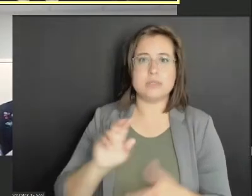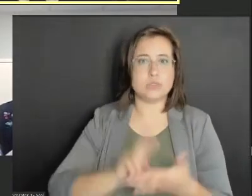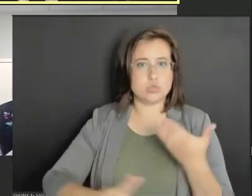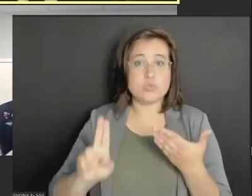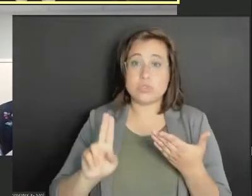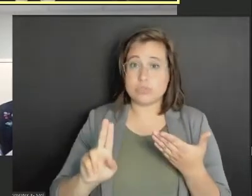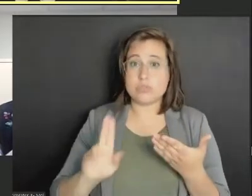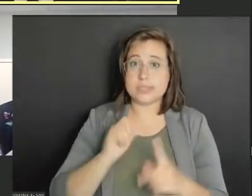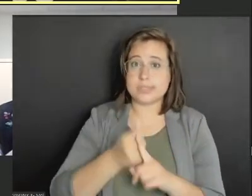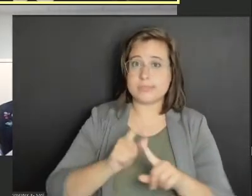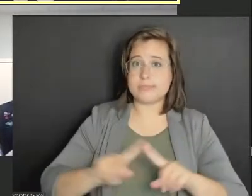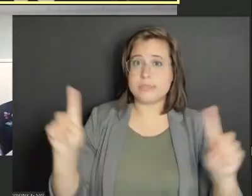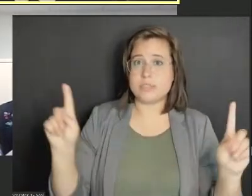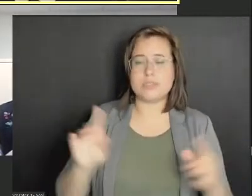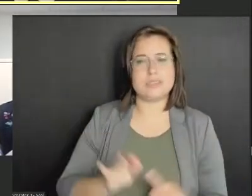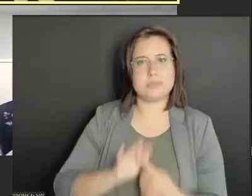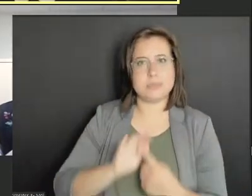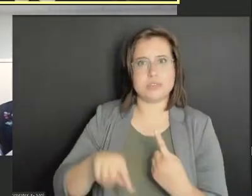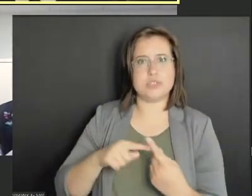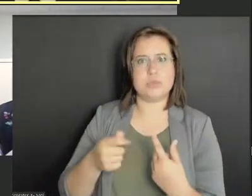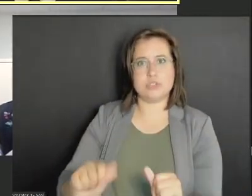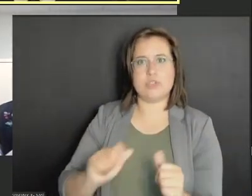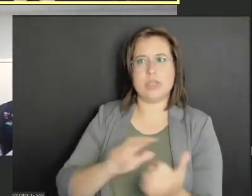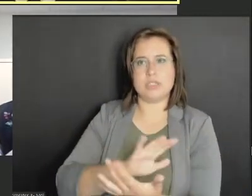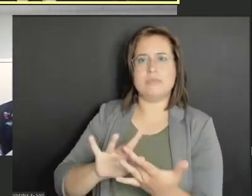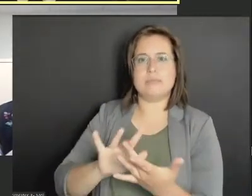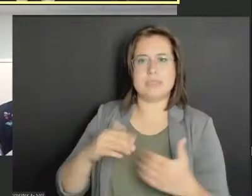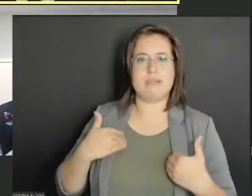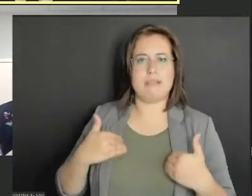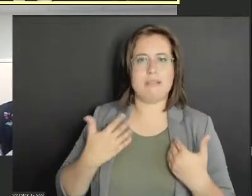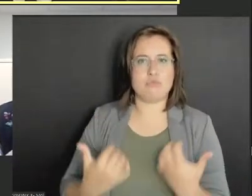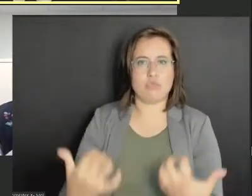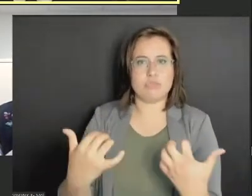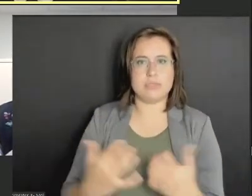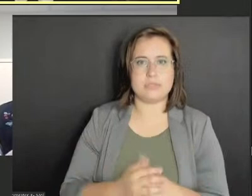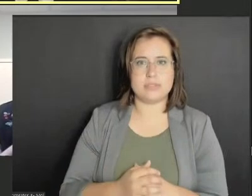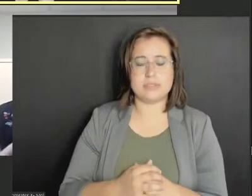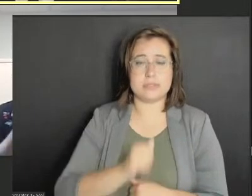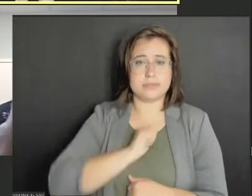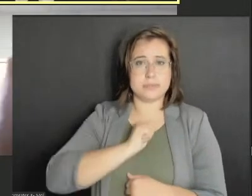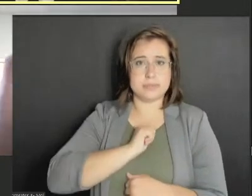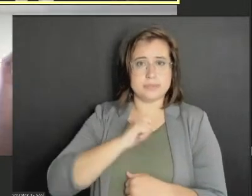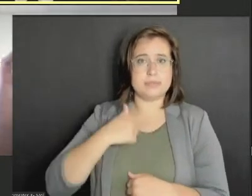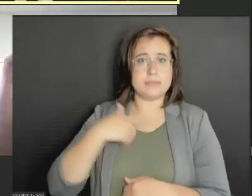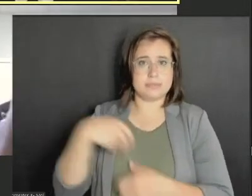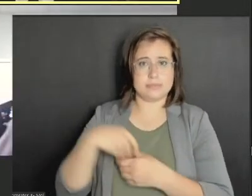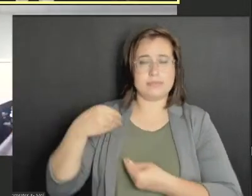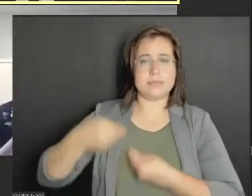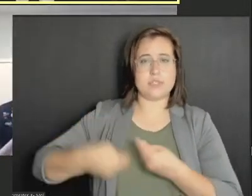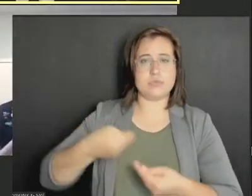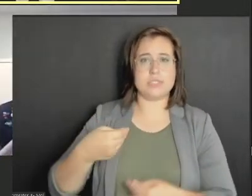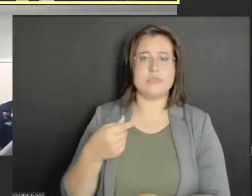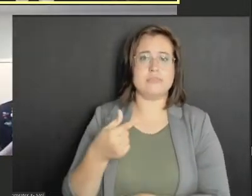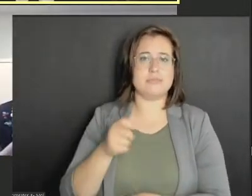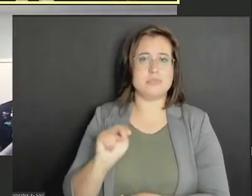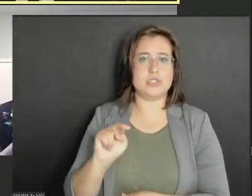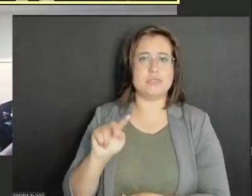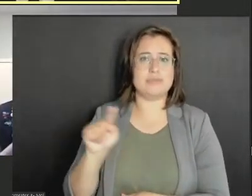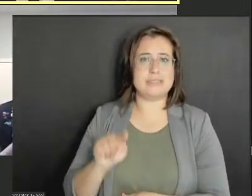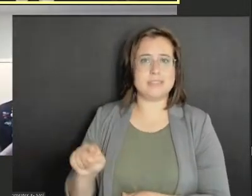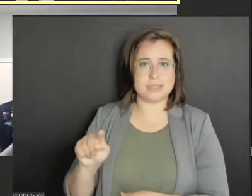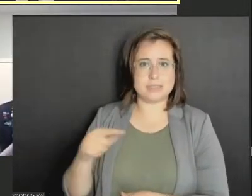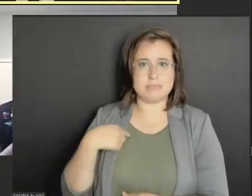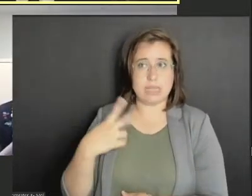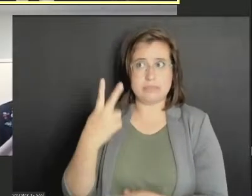when trying to reach younger audiences. As a member of Generation Z, I've seen firsthand the issue of